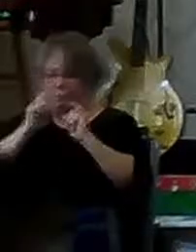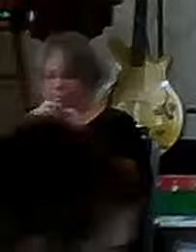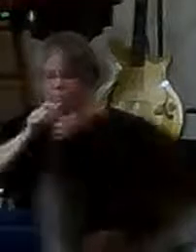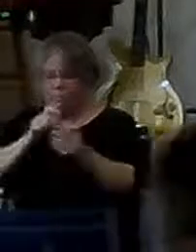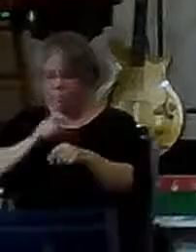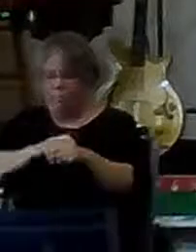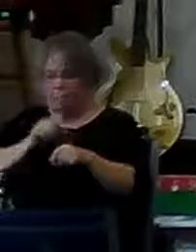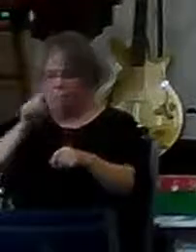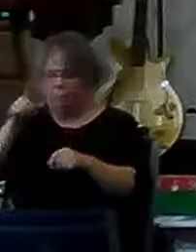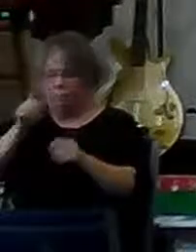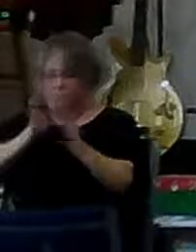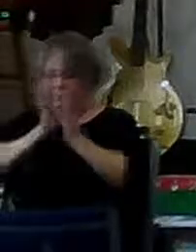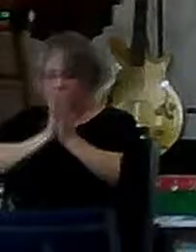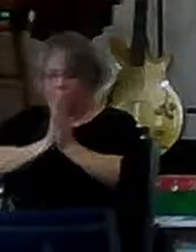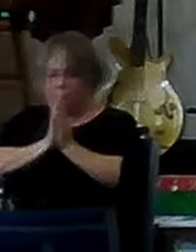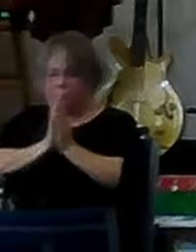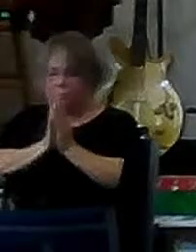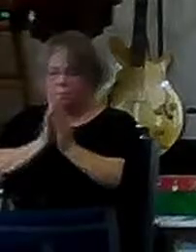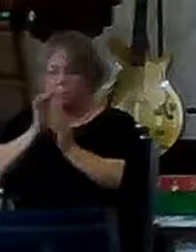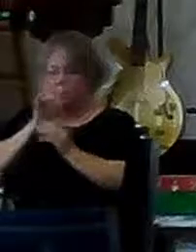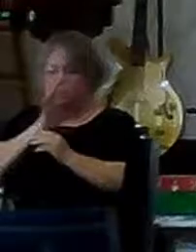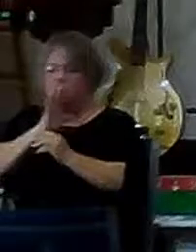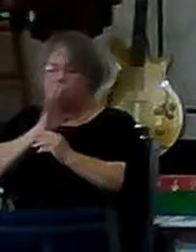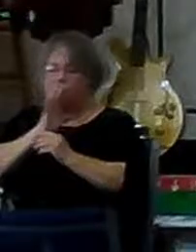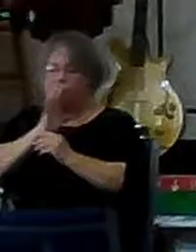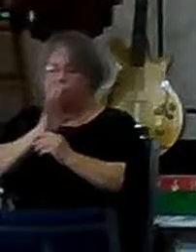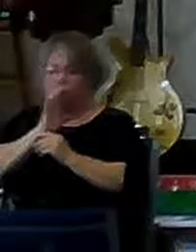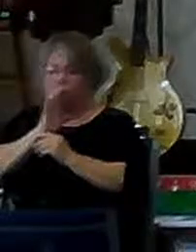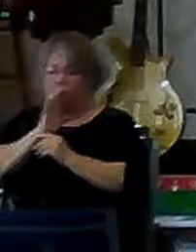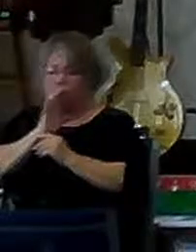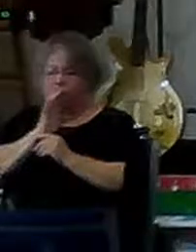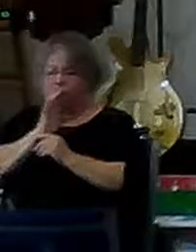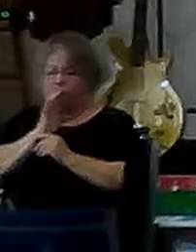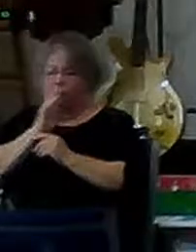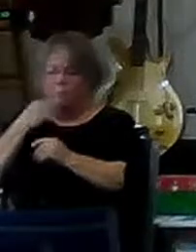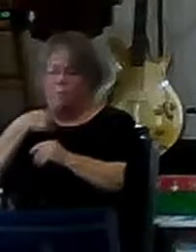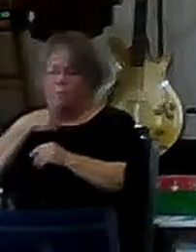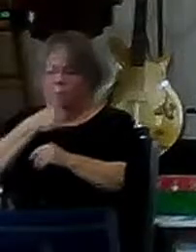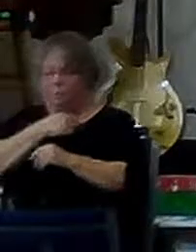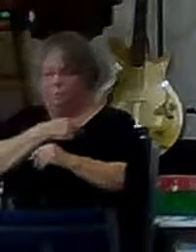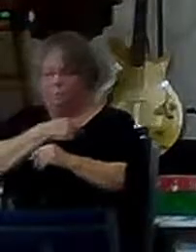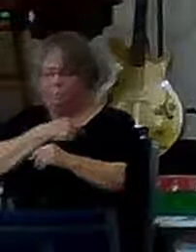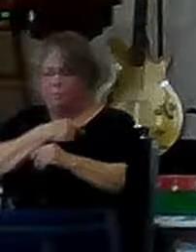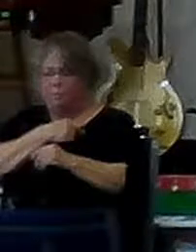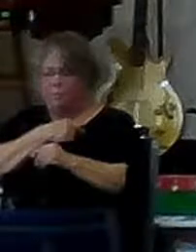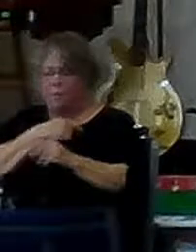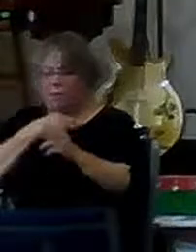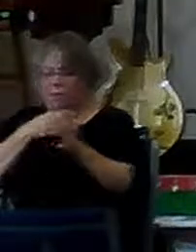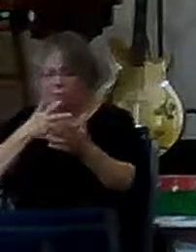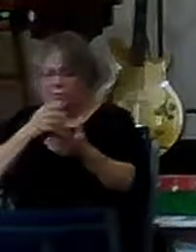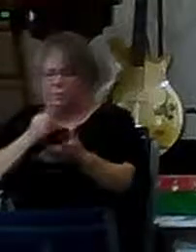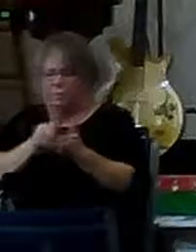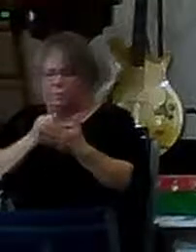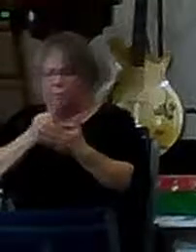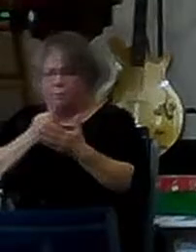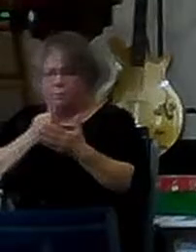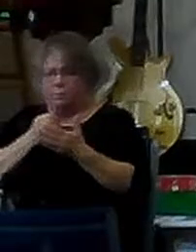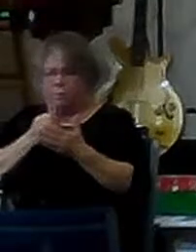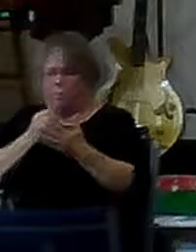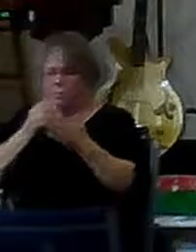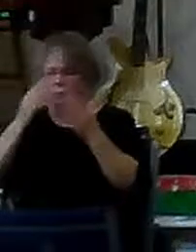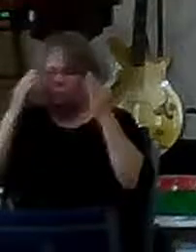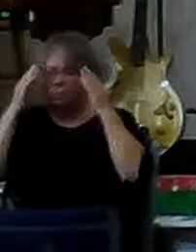you would speak to us despite our distractions, despite whatever we've brought with us into the room